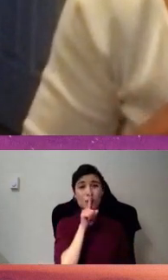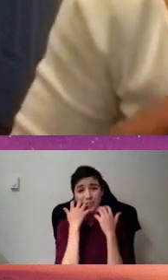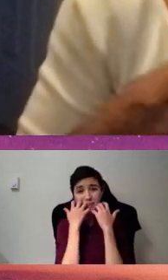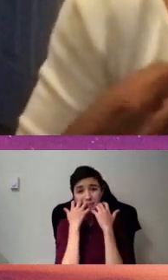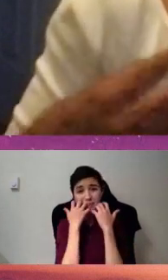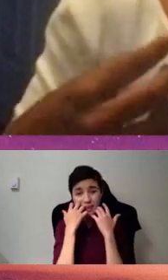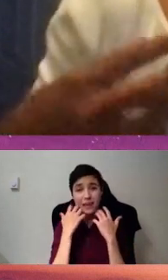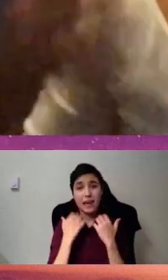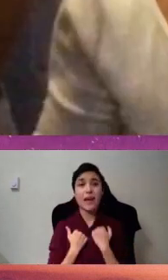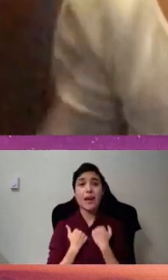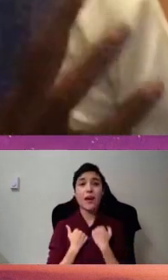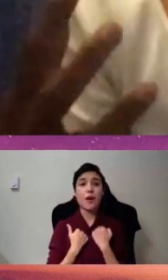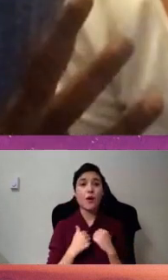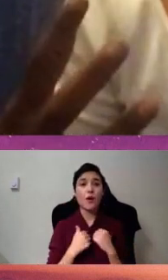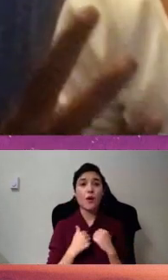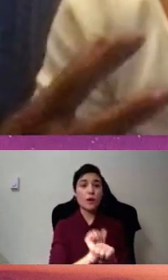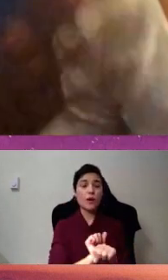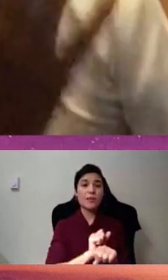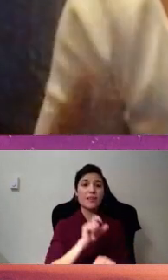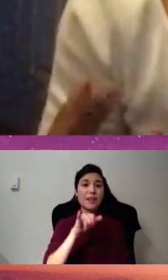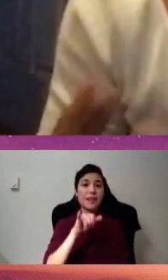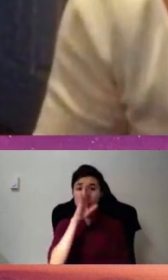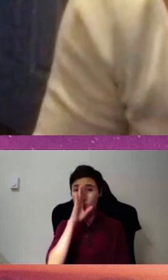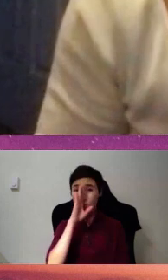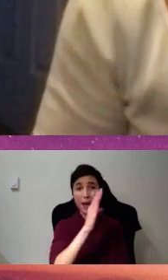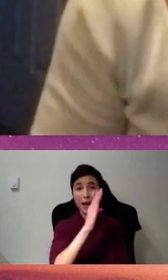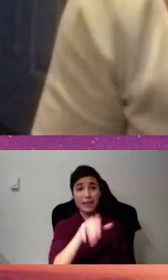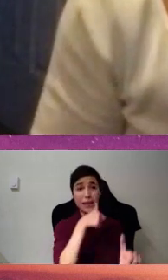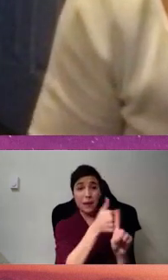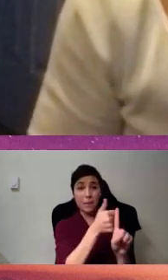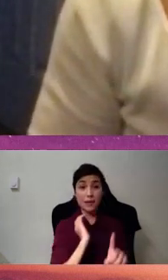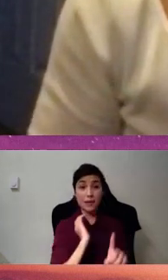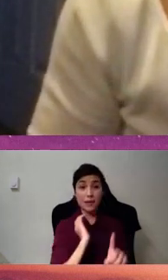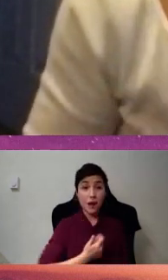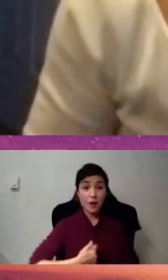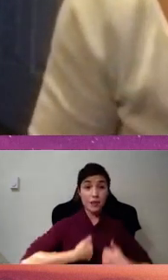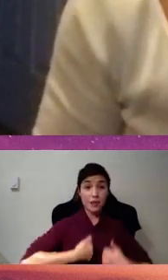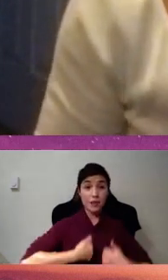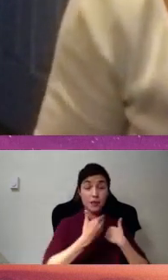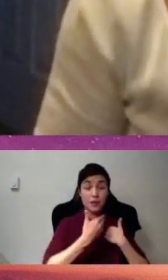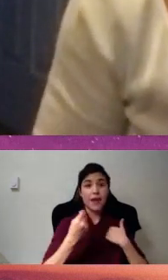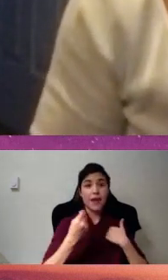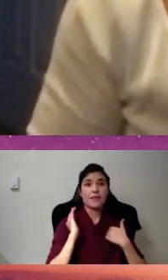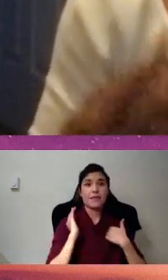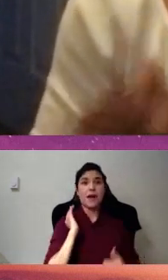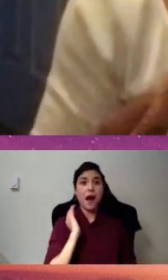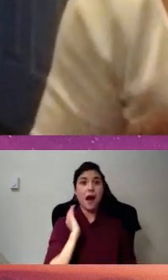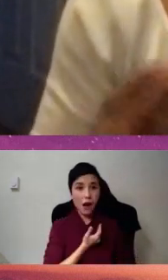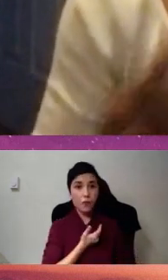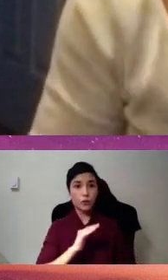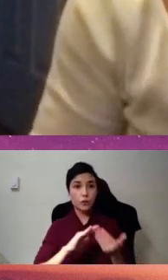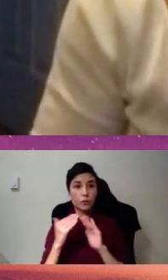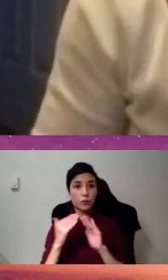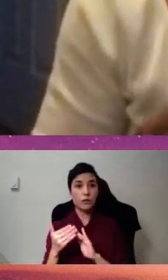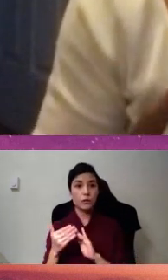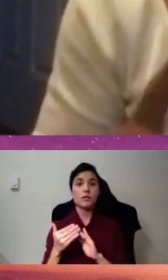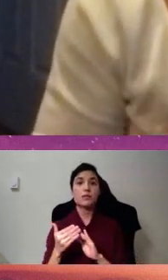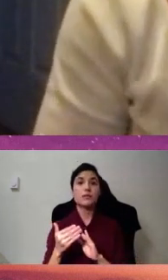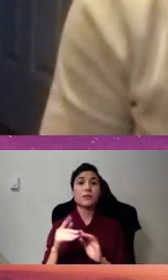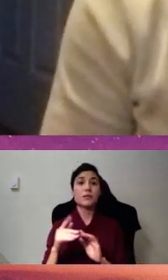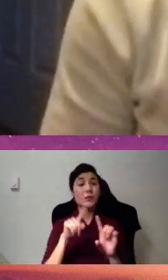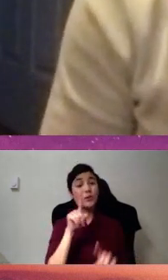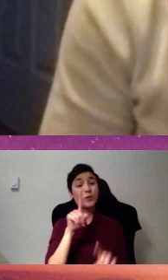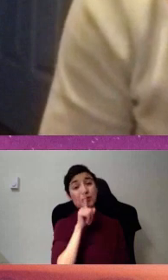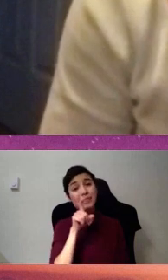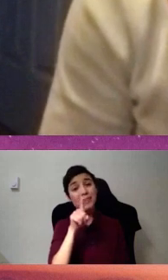our lives and our identities, and so we want to give like 100% into it all the time. But you do have to put yourself first. You have to prioritize